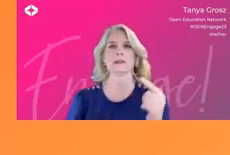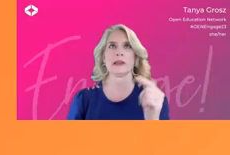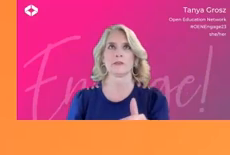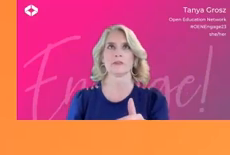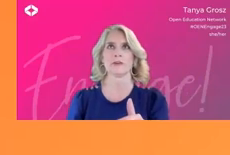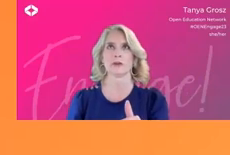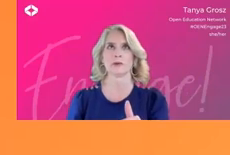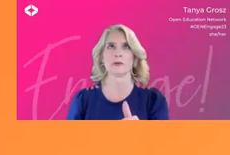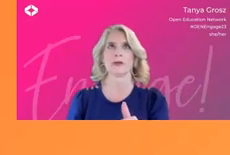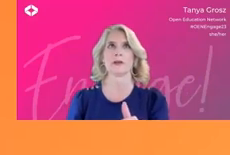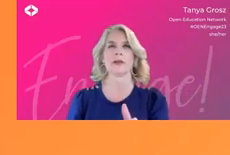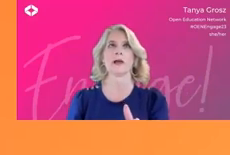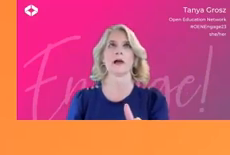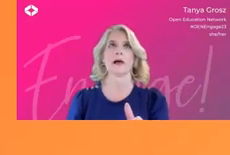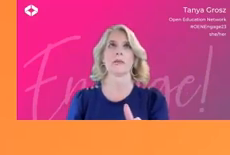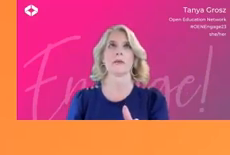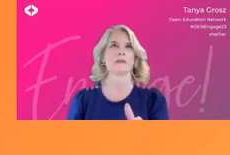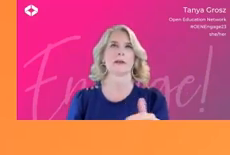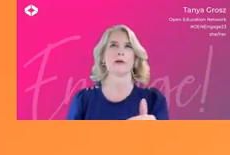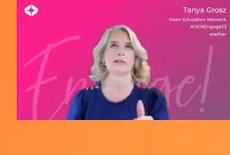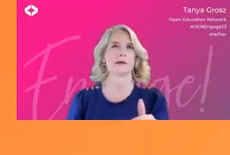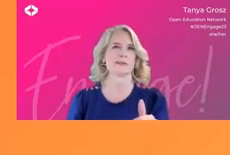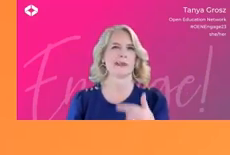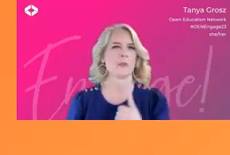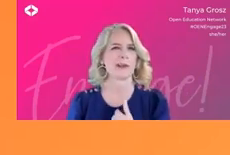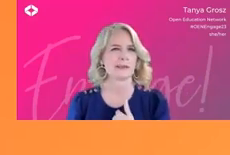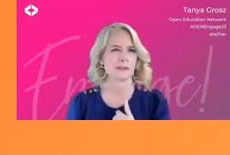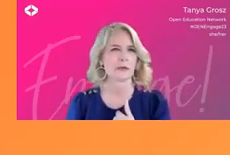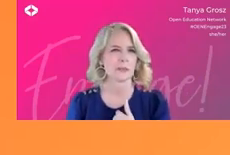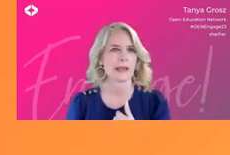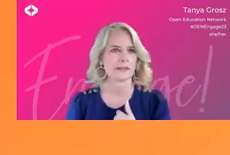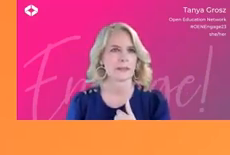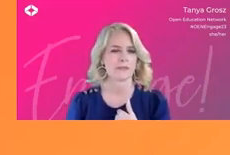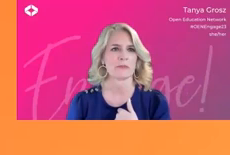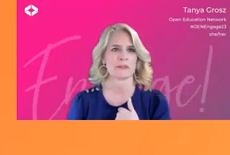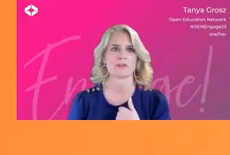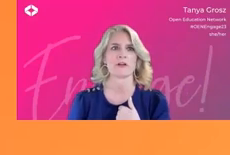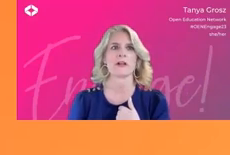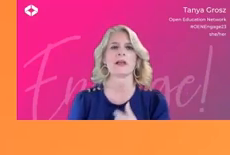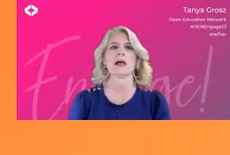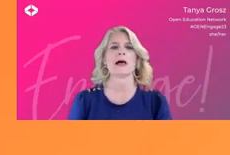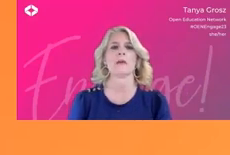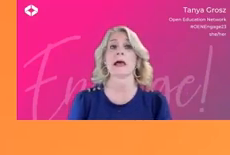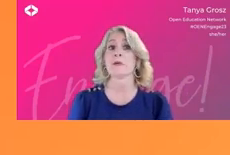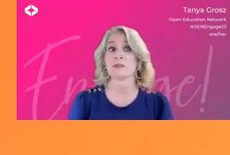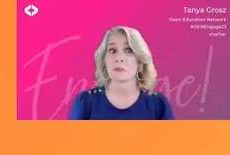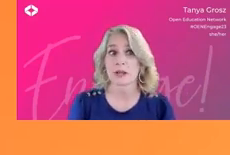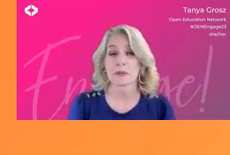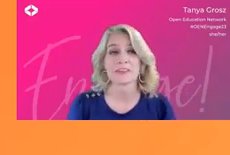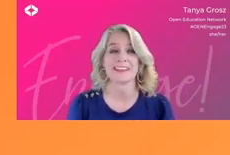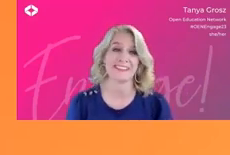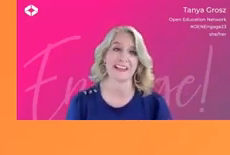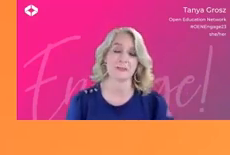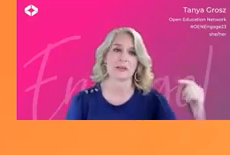it was in the afternoon. So I think it was like 1 to 2 my time frame central. I'm more of a